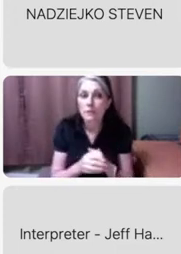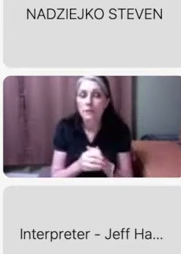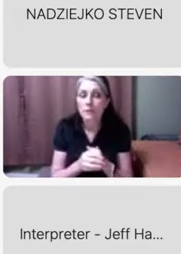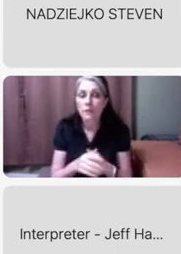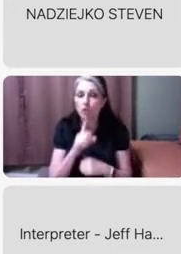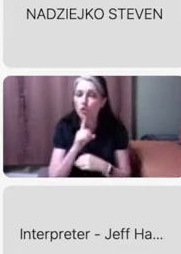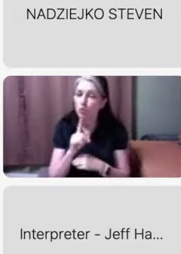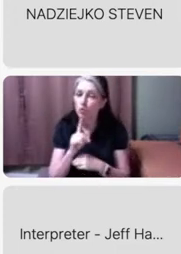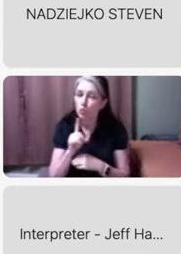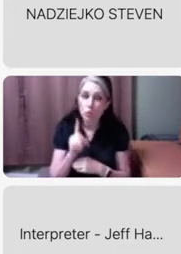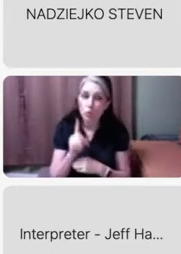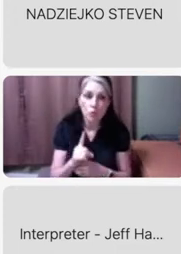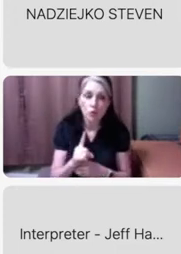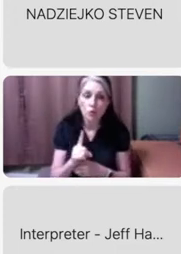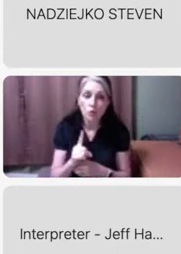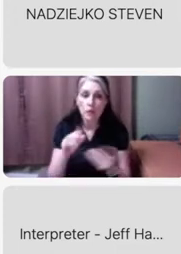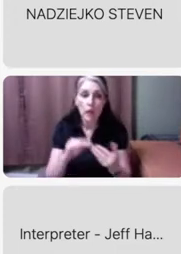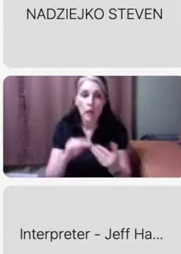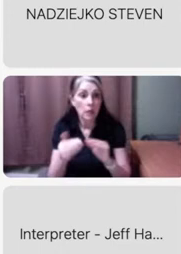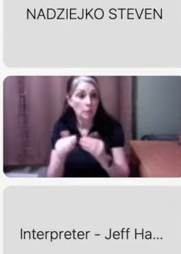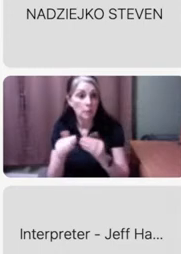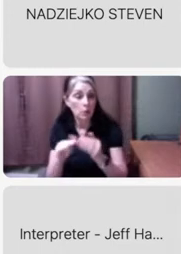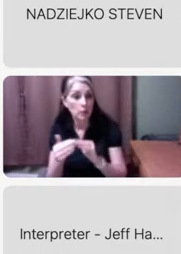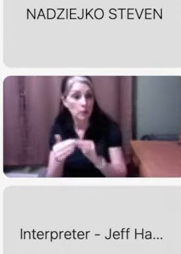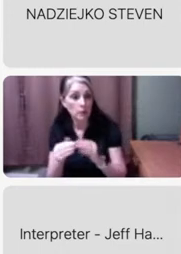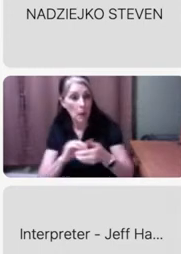community uh partnership